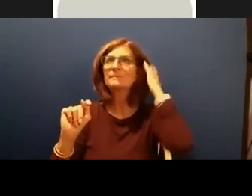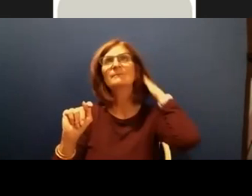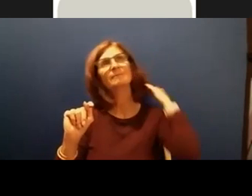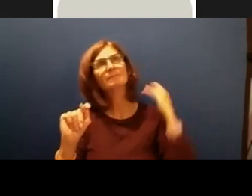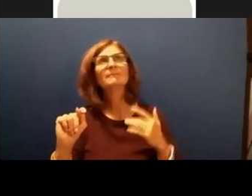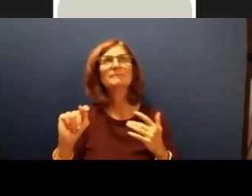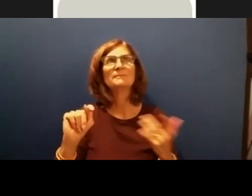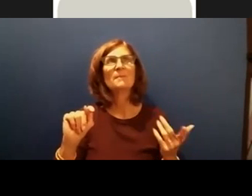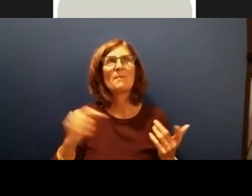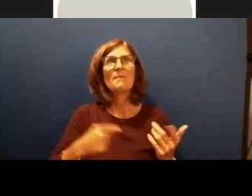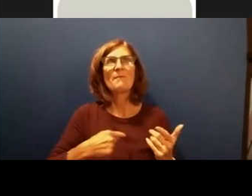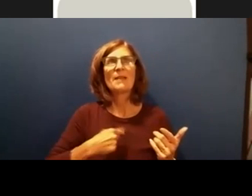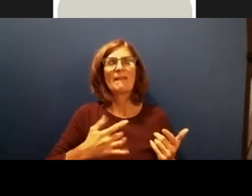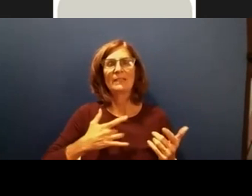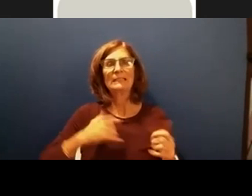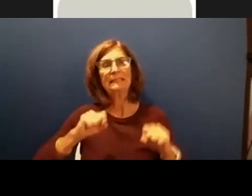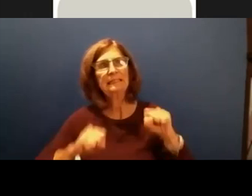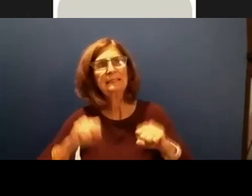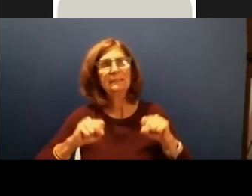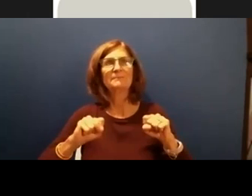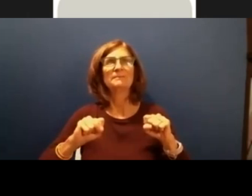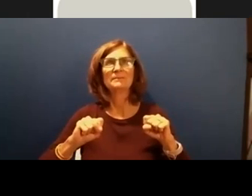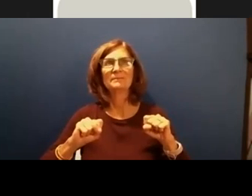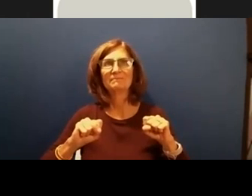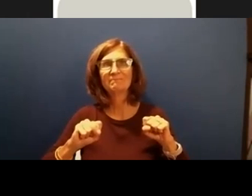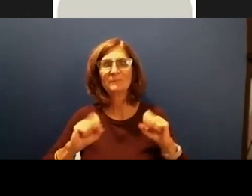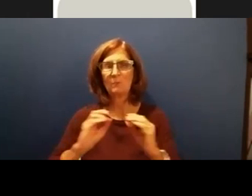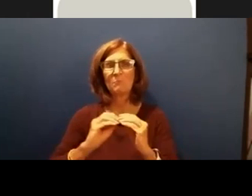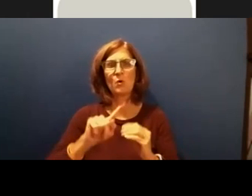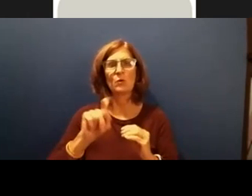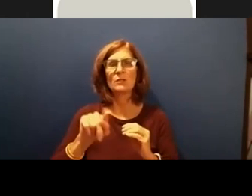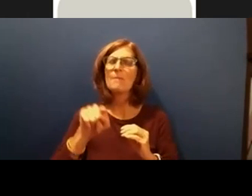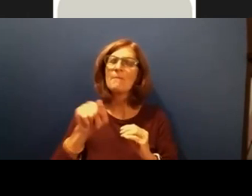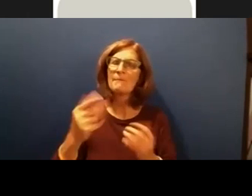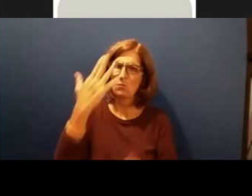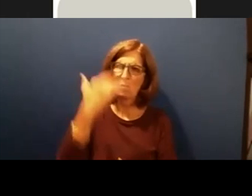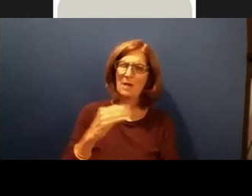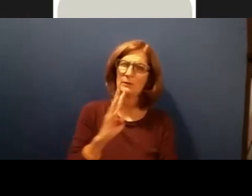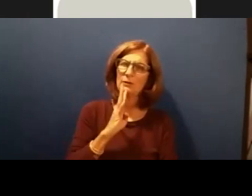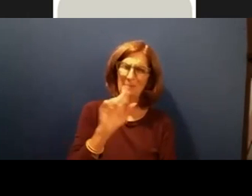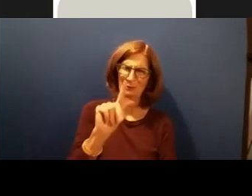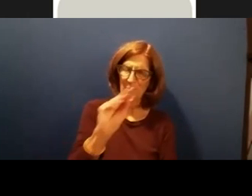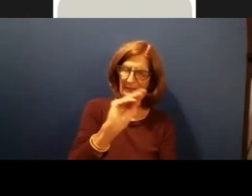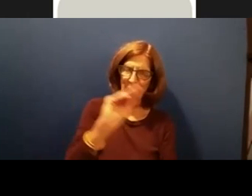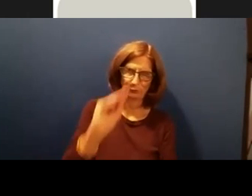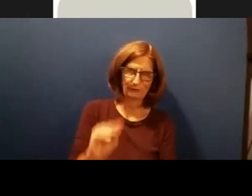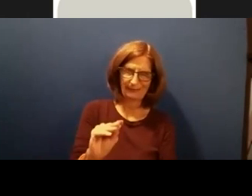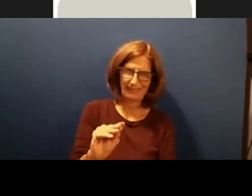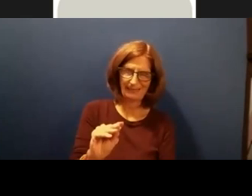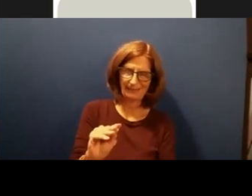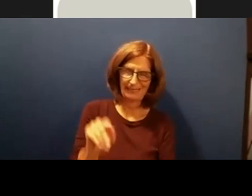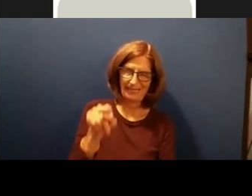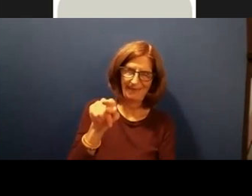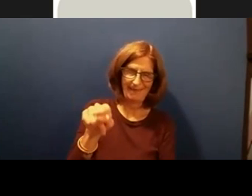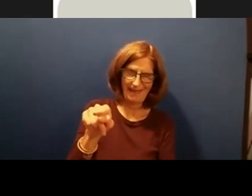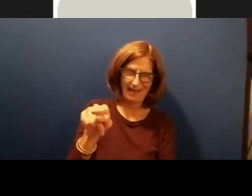But I at least have some questions about, why are we talking about 20% of units in an existing building as opposed to